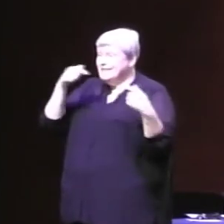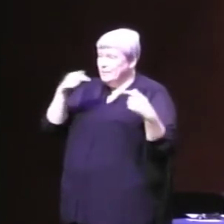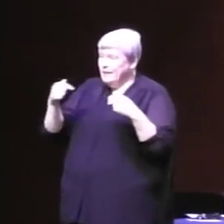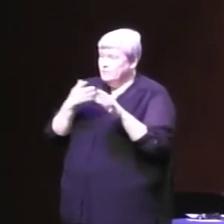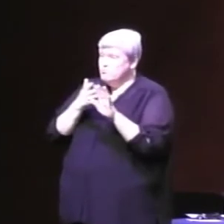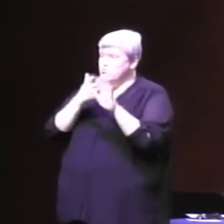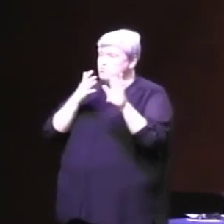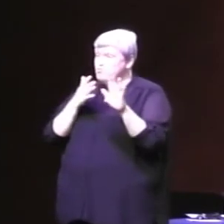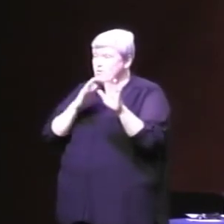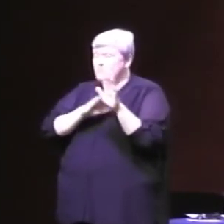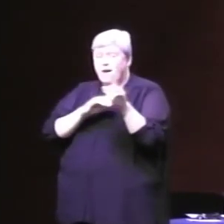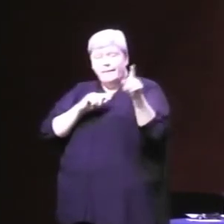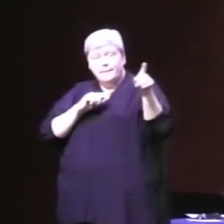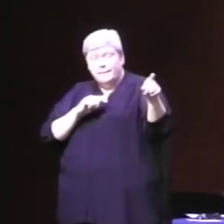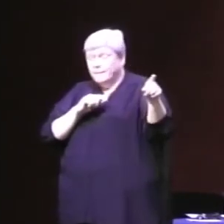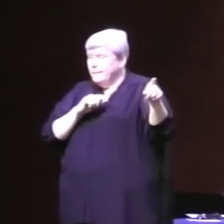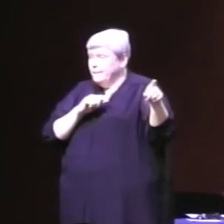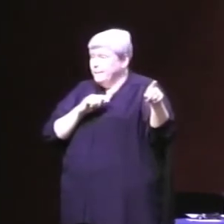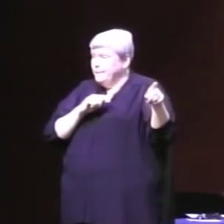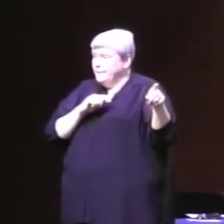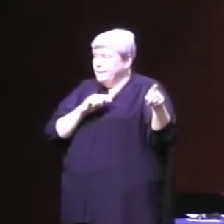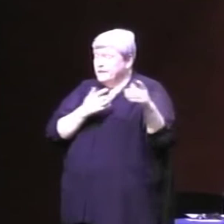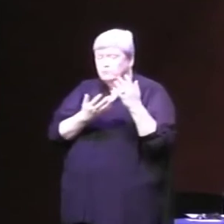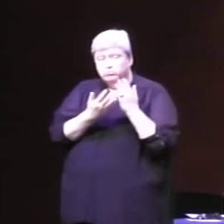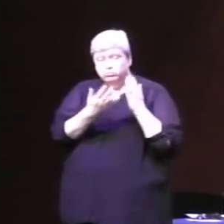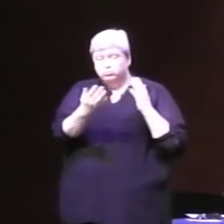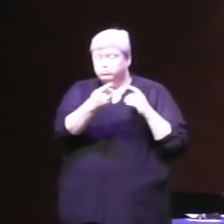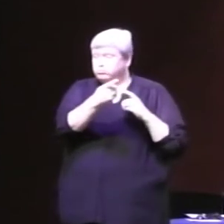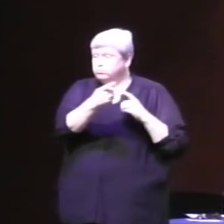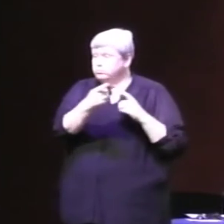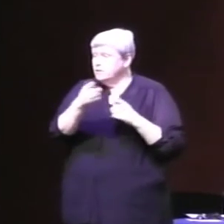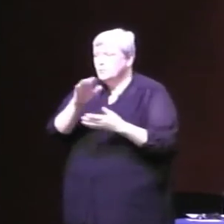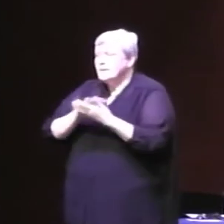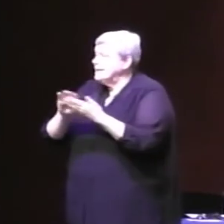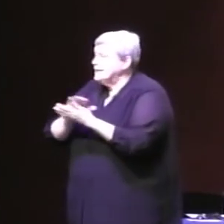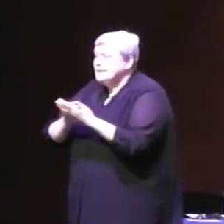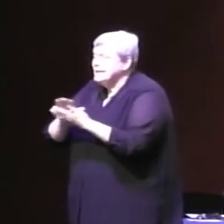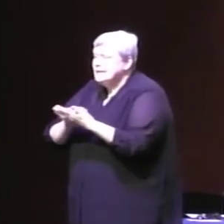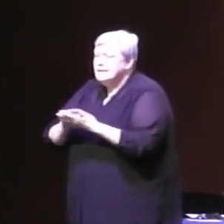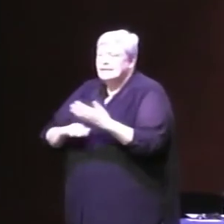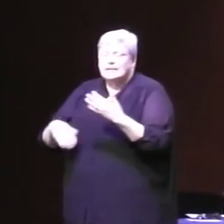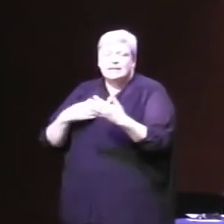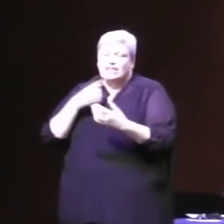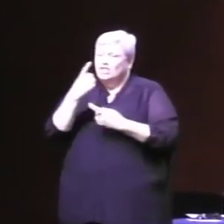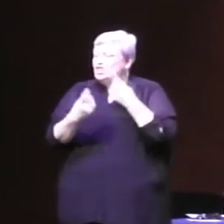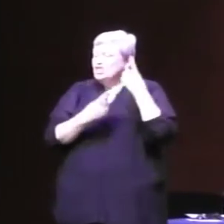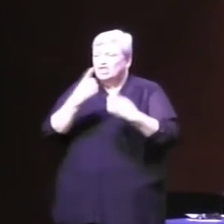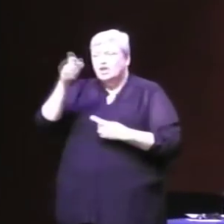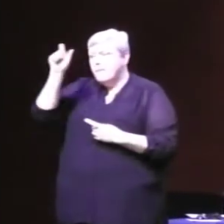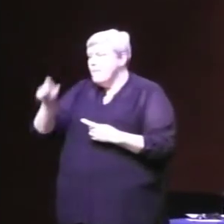at the right-hand side of the stage as you see it just here. This doesn't mean that everyone